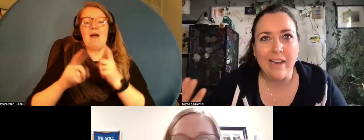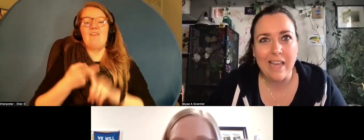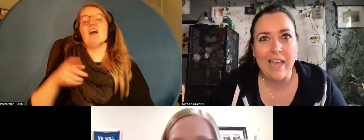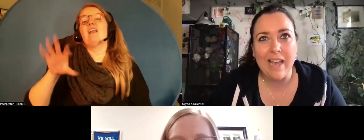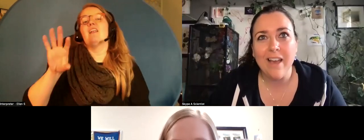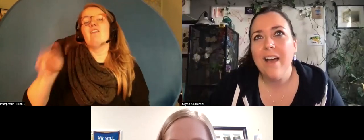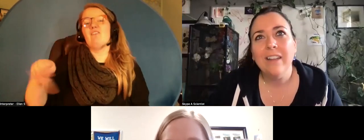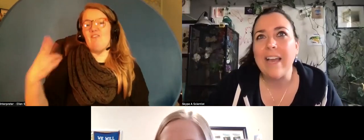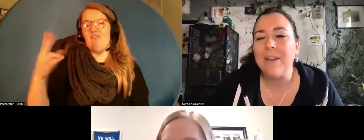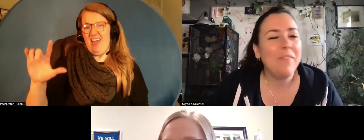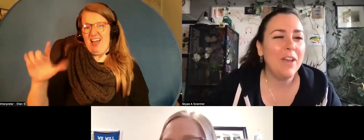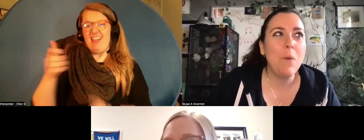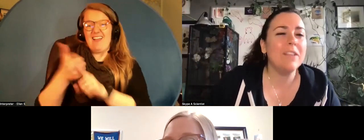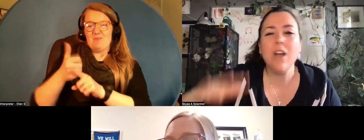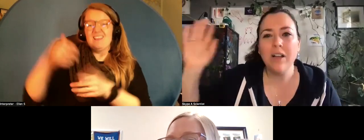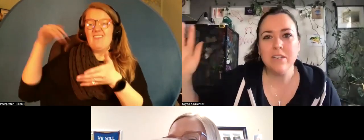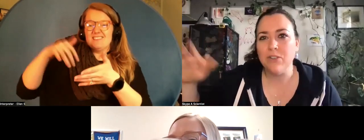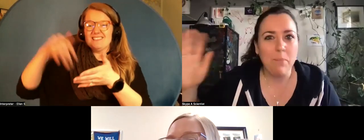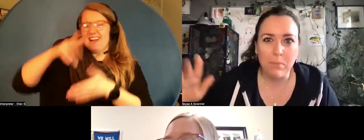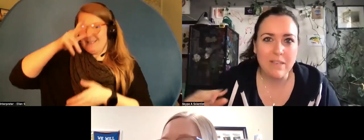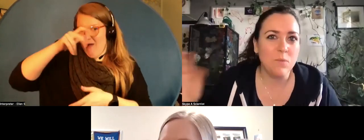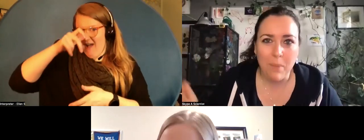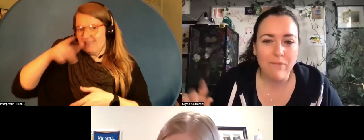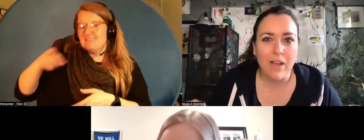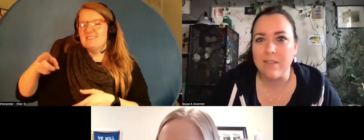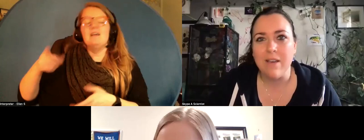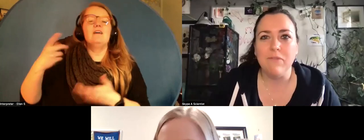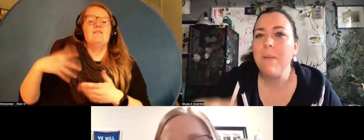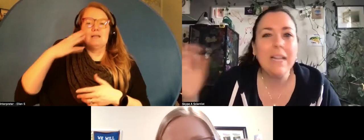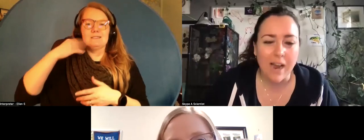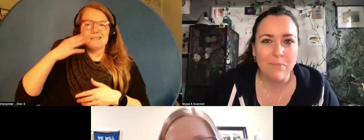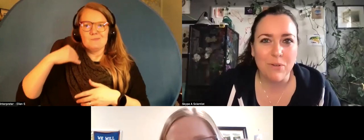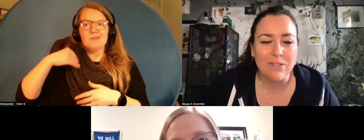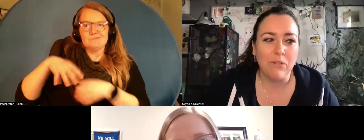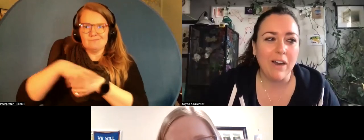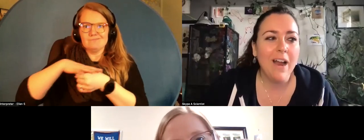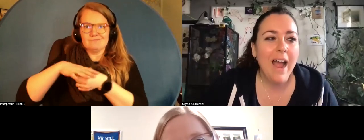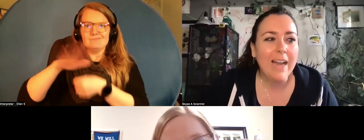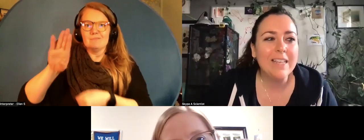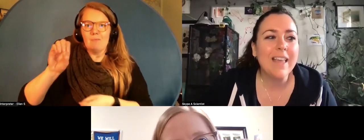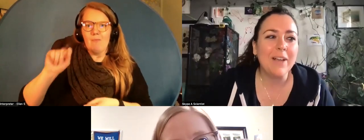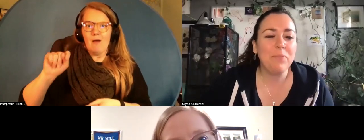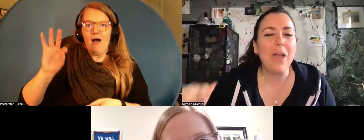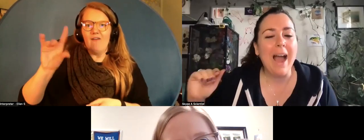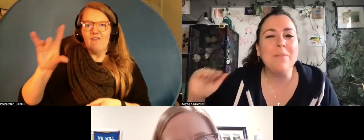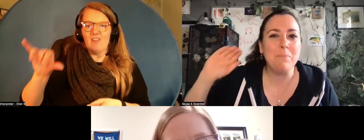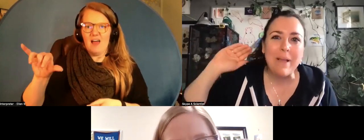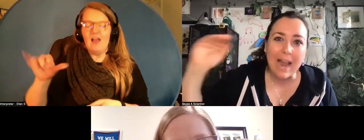scientist, and he has gone to tropical places where bot flies live many times throughout his career. And he's